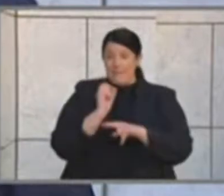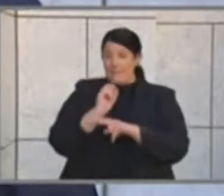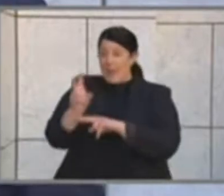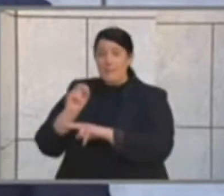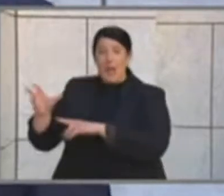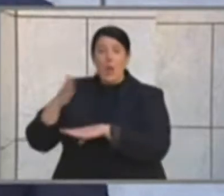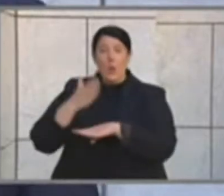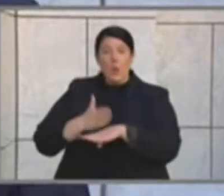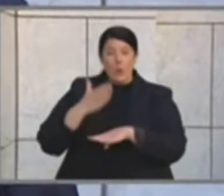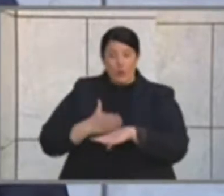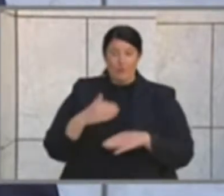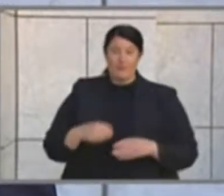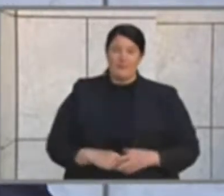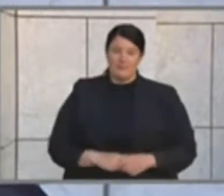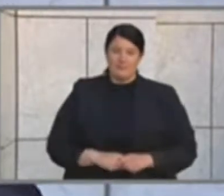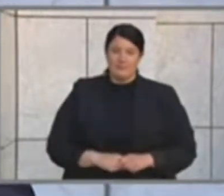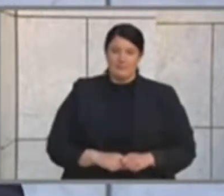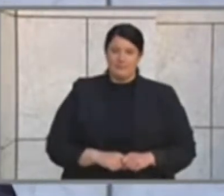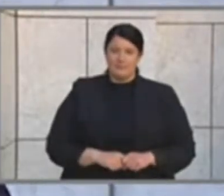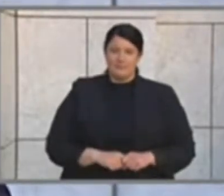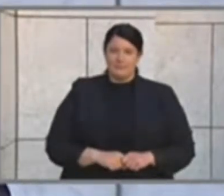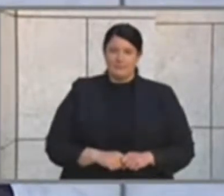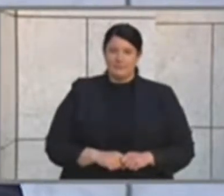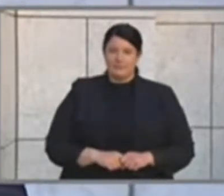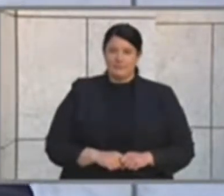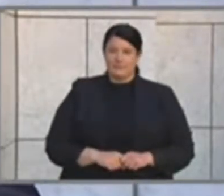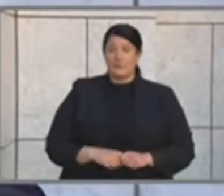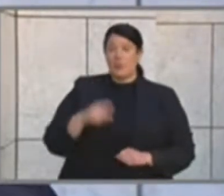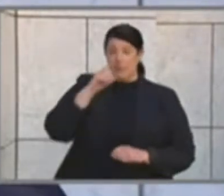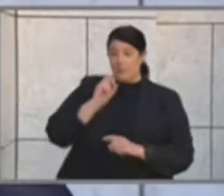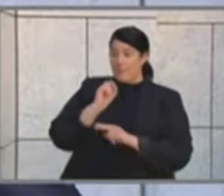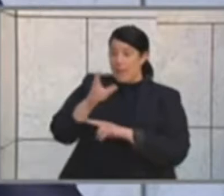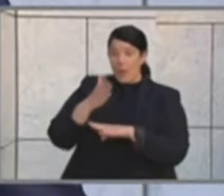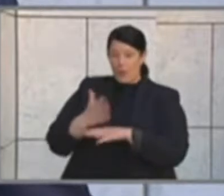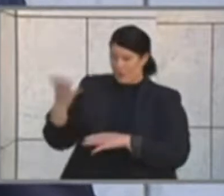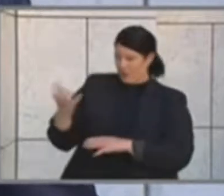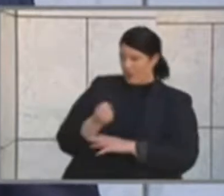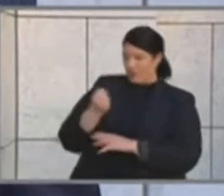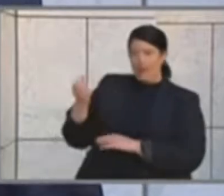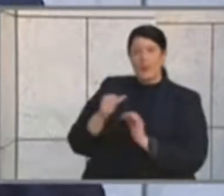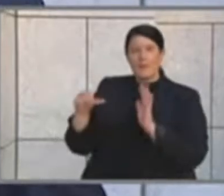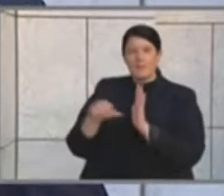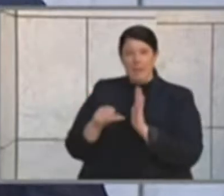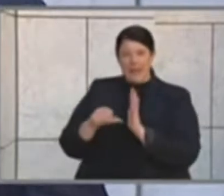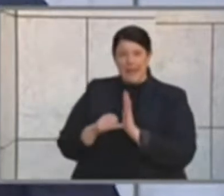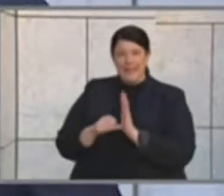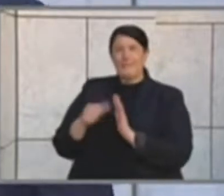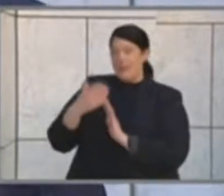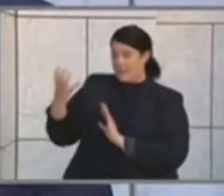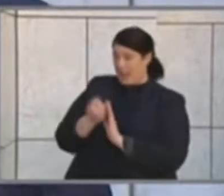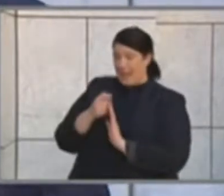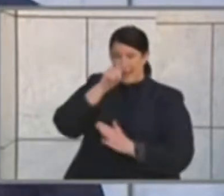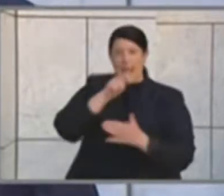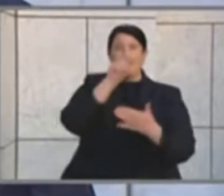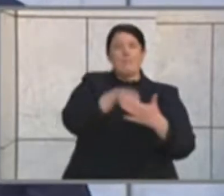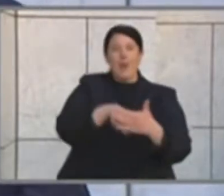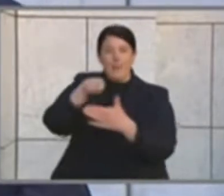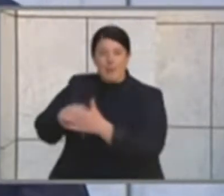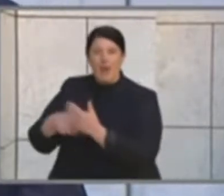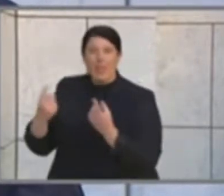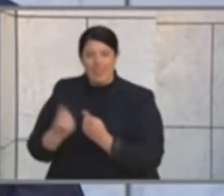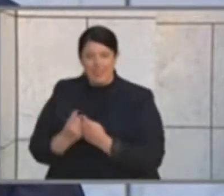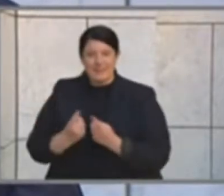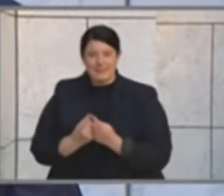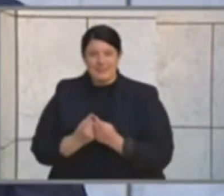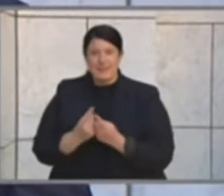jobs, to get the hours back, to get the incomes back, and to get the Australian economy into a COVID-safe